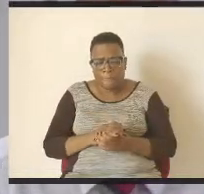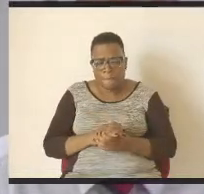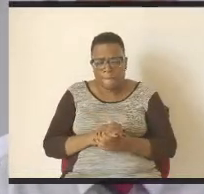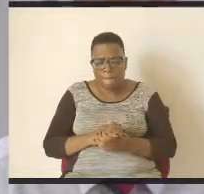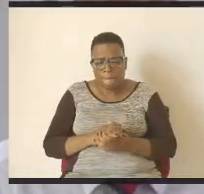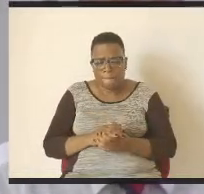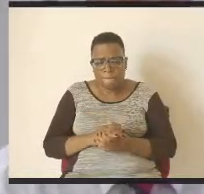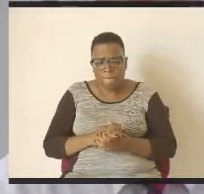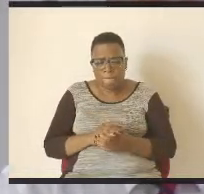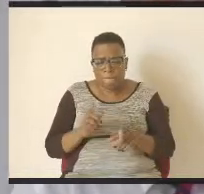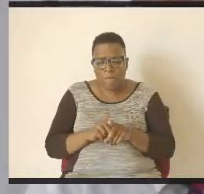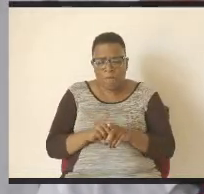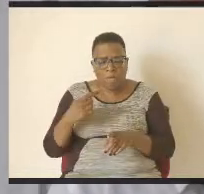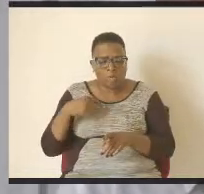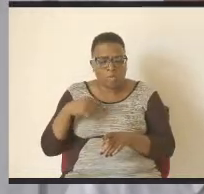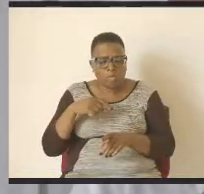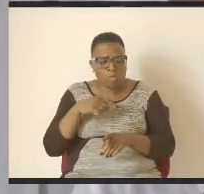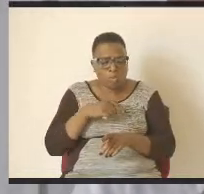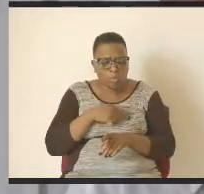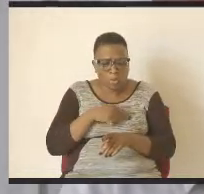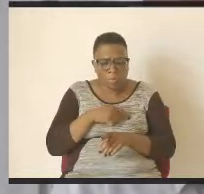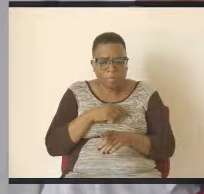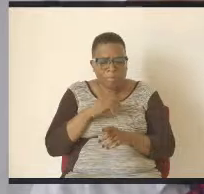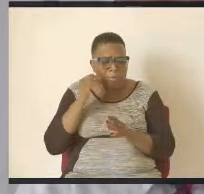as we identify